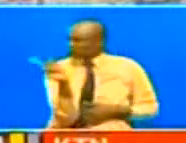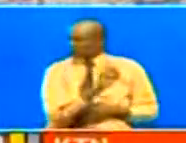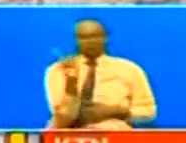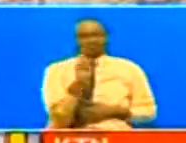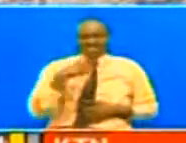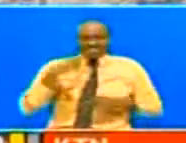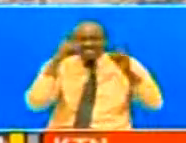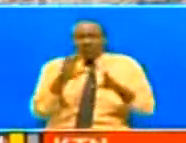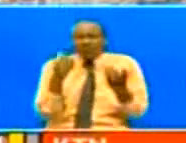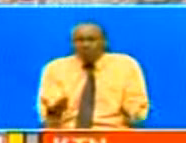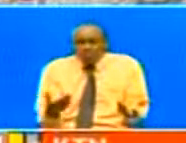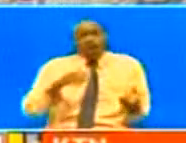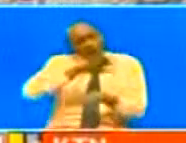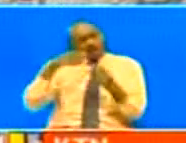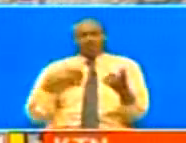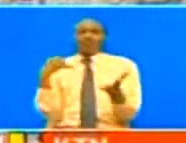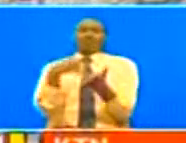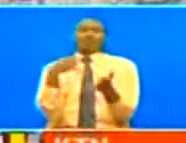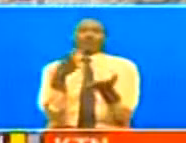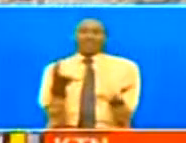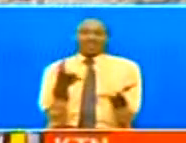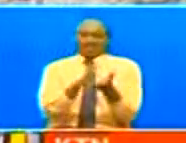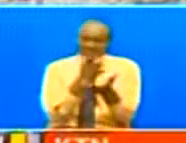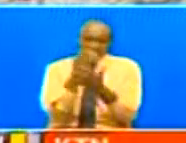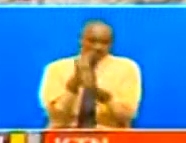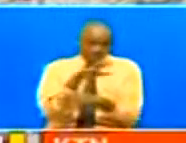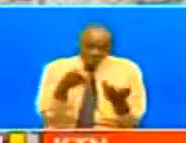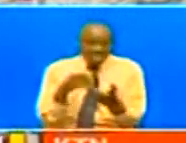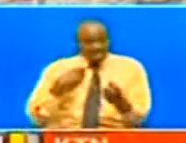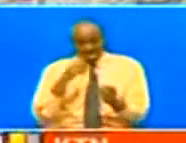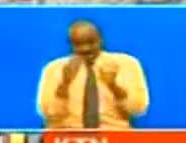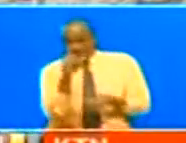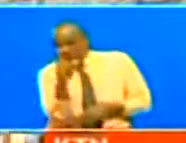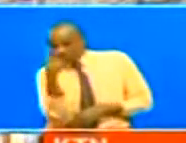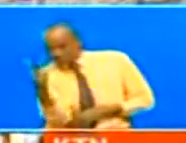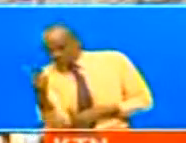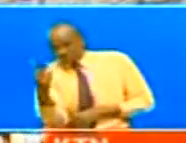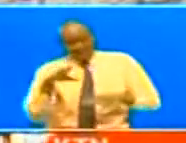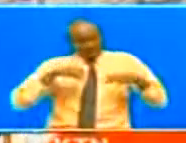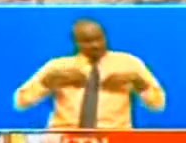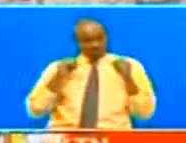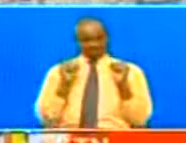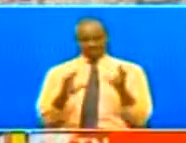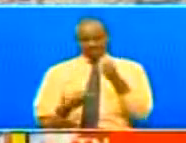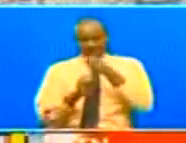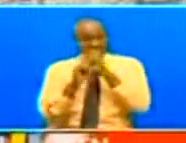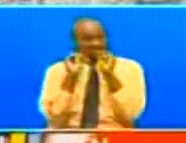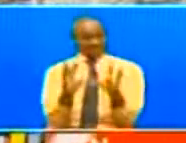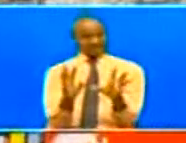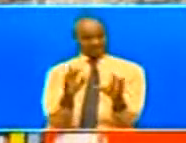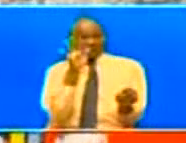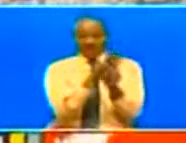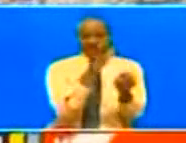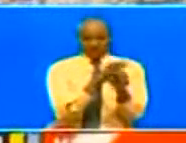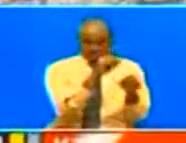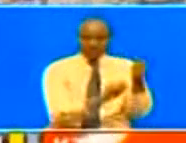It's a decision by stakeholders. And if one or two stakeholders not support what the majority